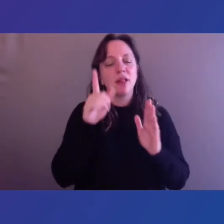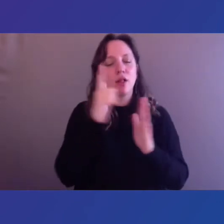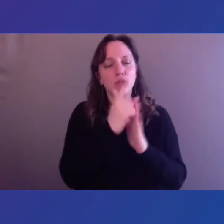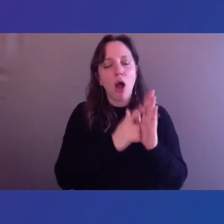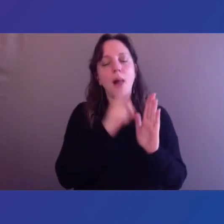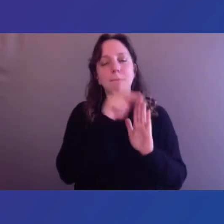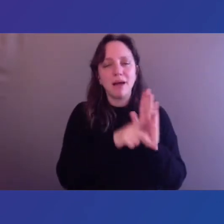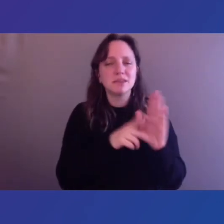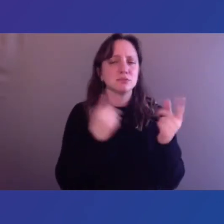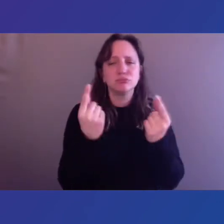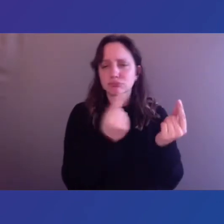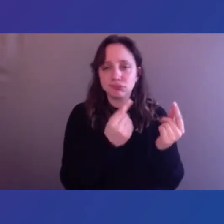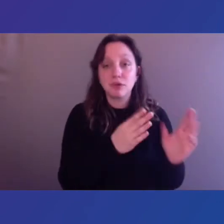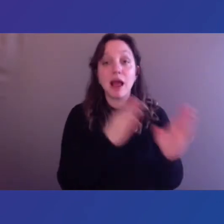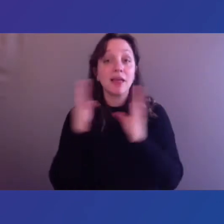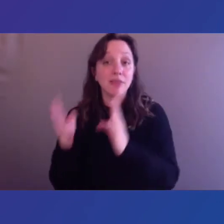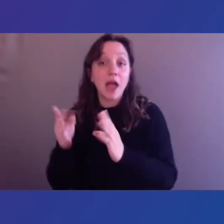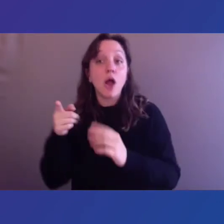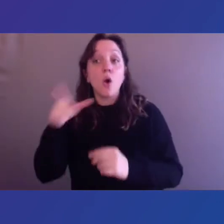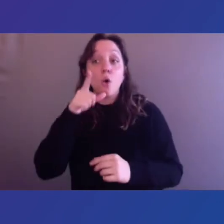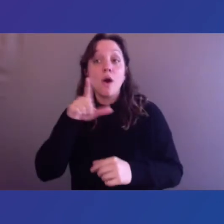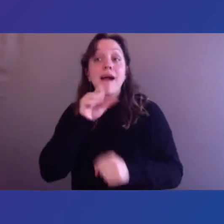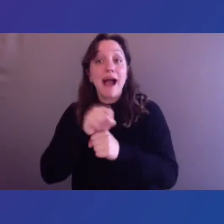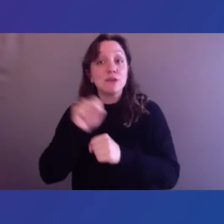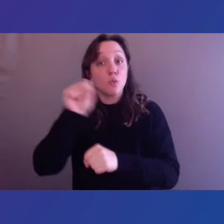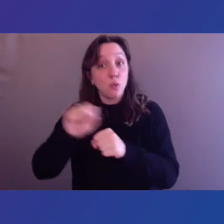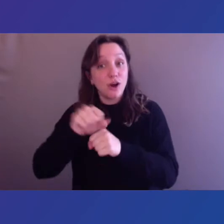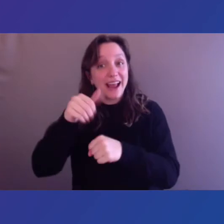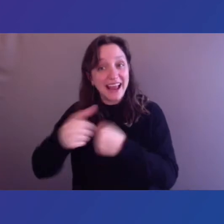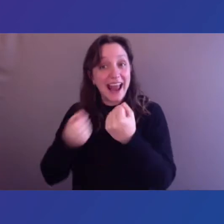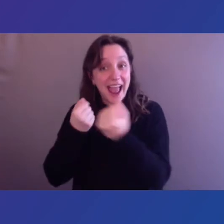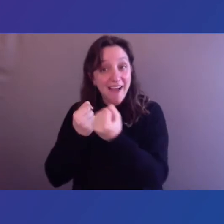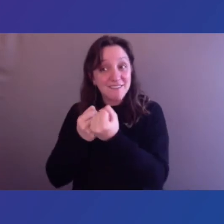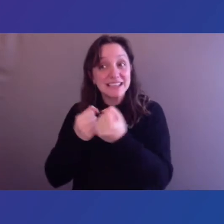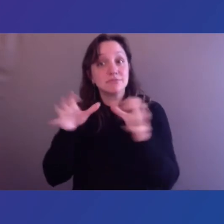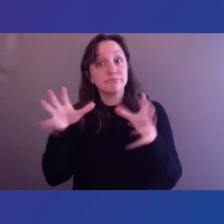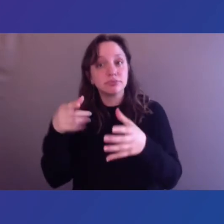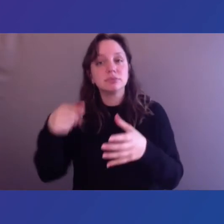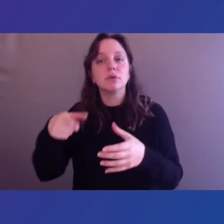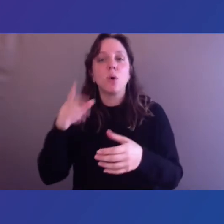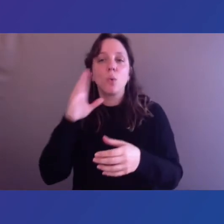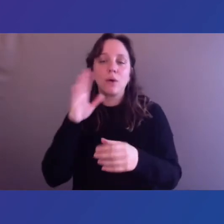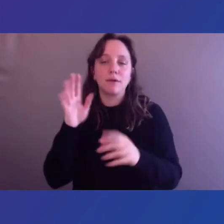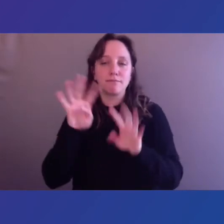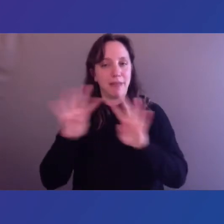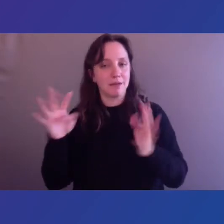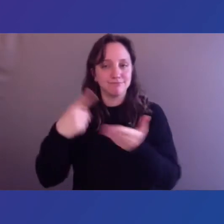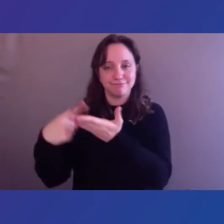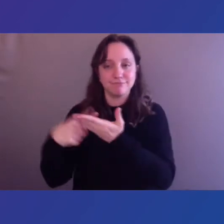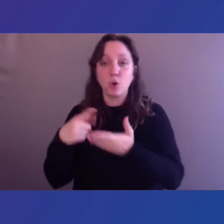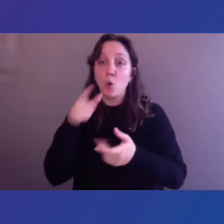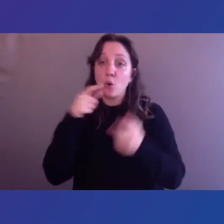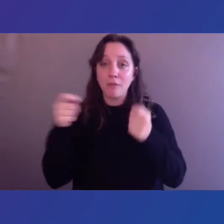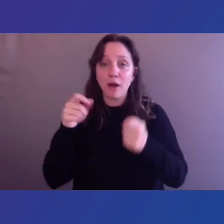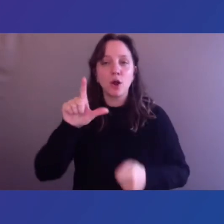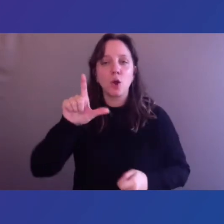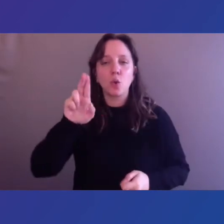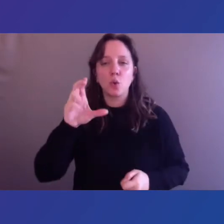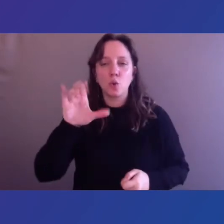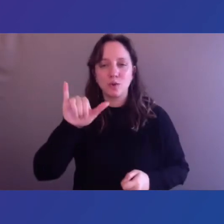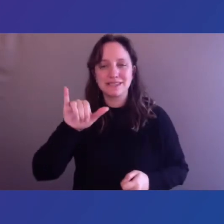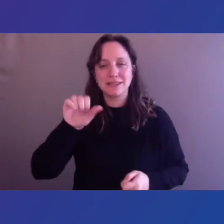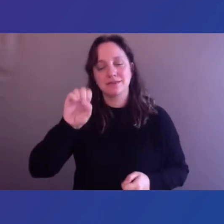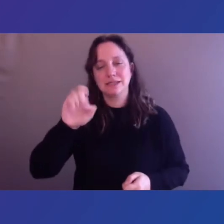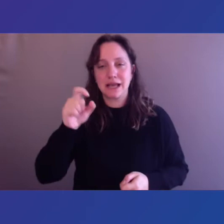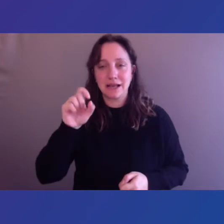panel discussion with leading advocates, moderated by Lucy Sexton. We have ASL interpreters Elisa